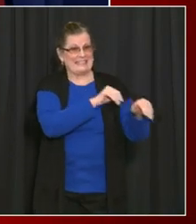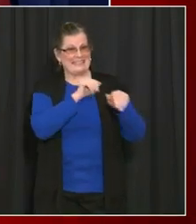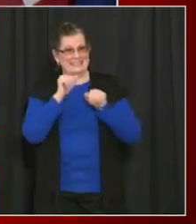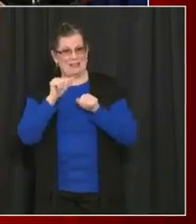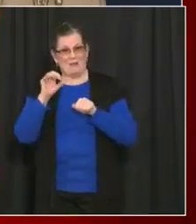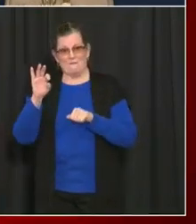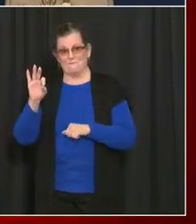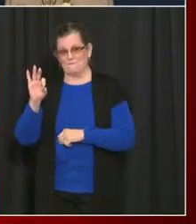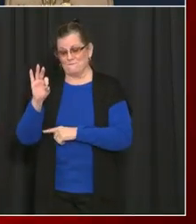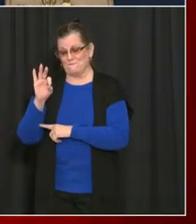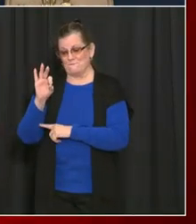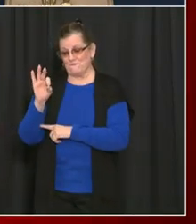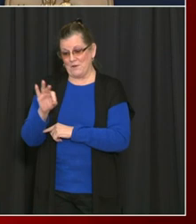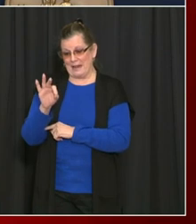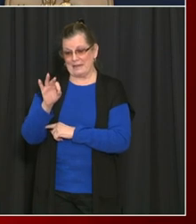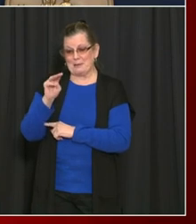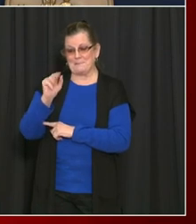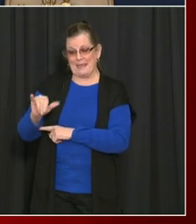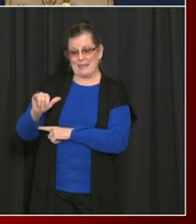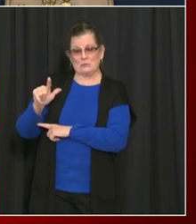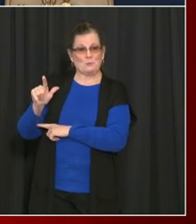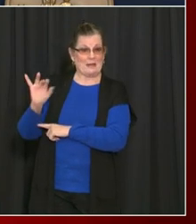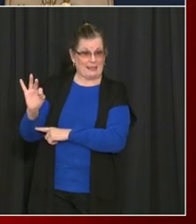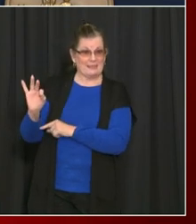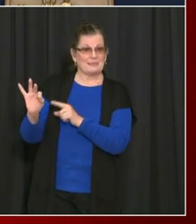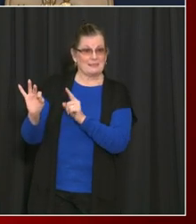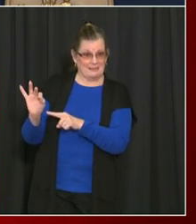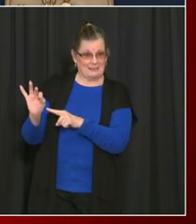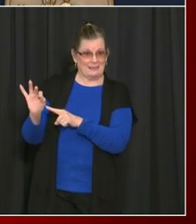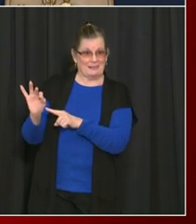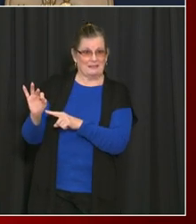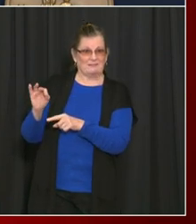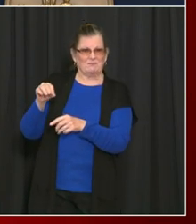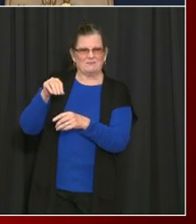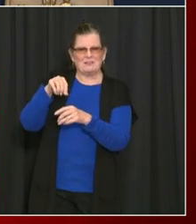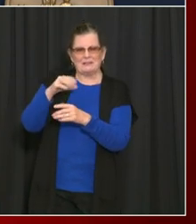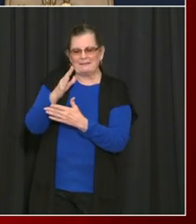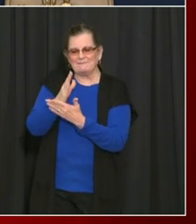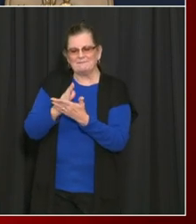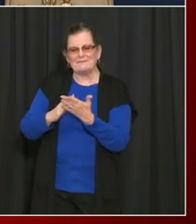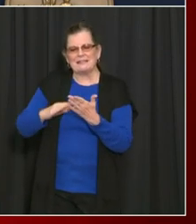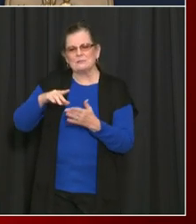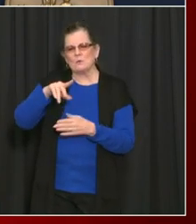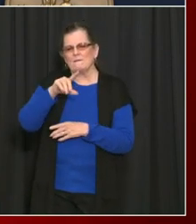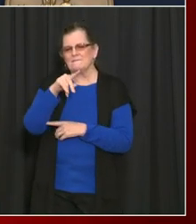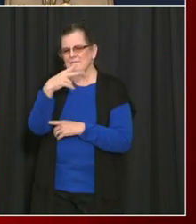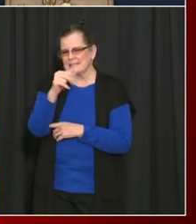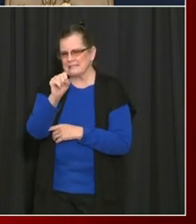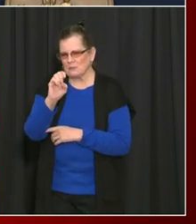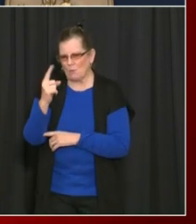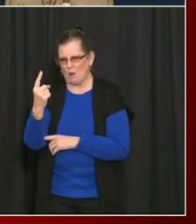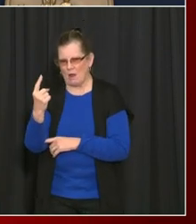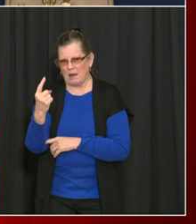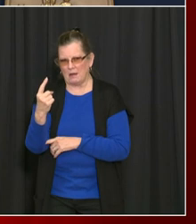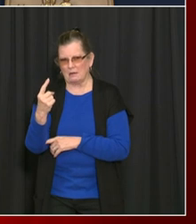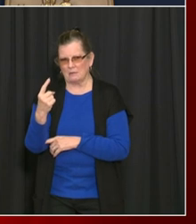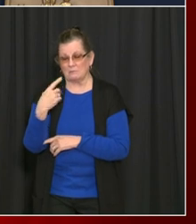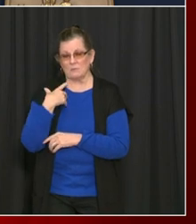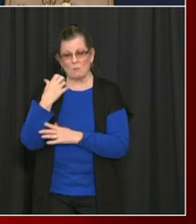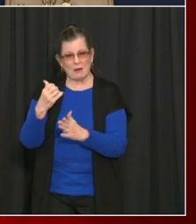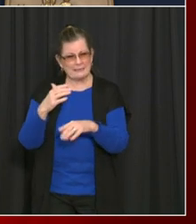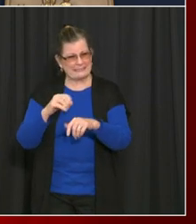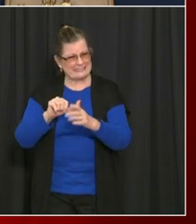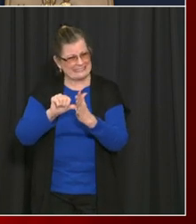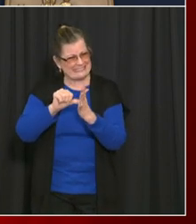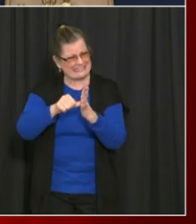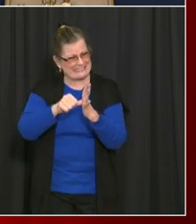of reopening. So I want to clarify this. COVID-19 is still in our community, in our region, in our nation,